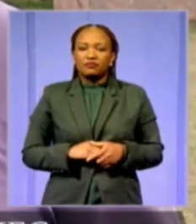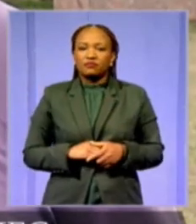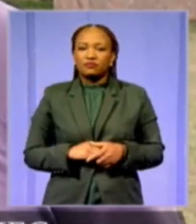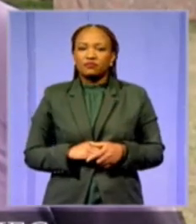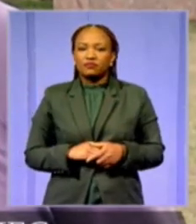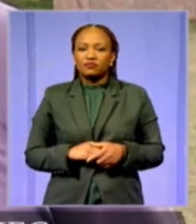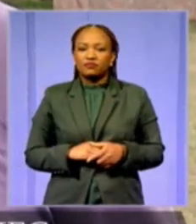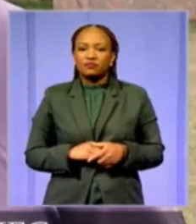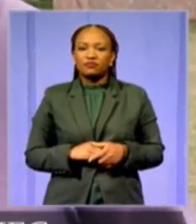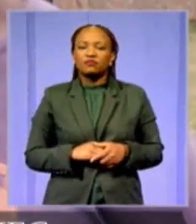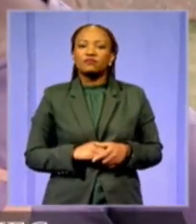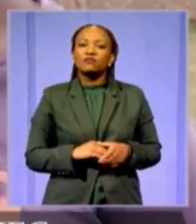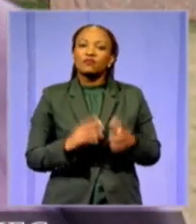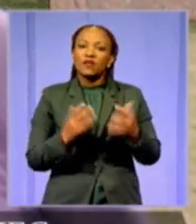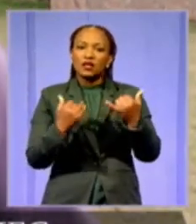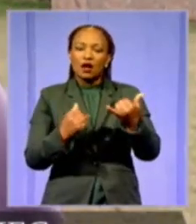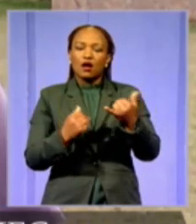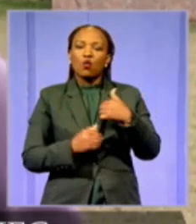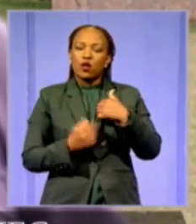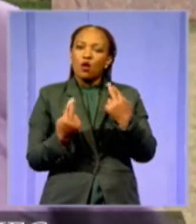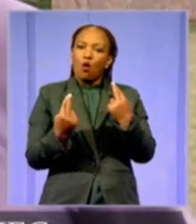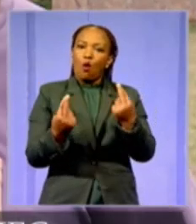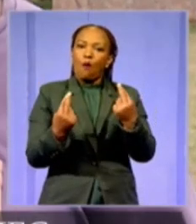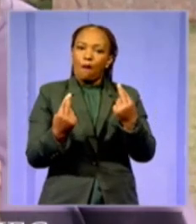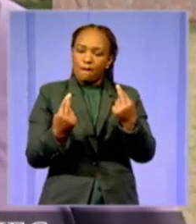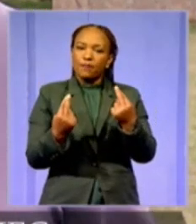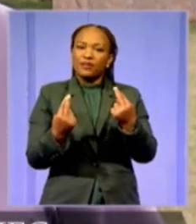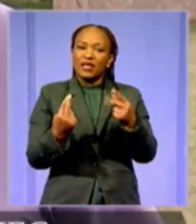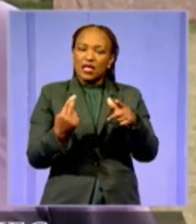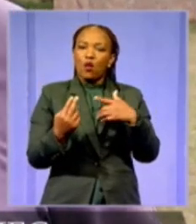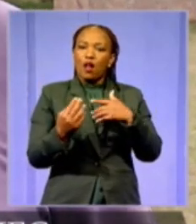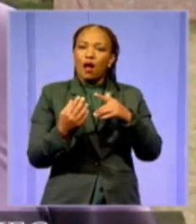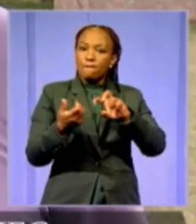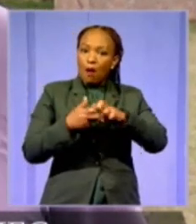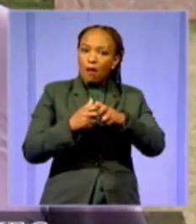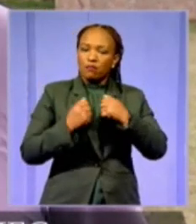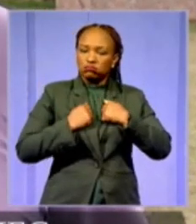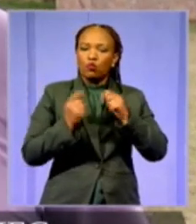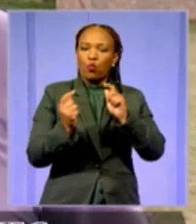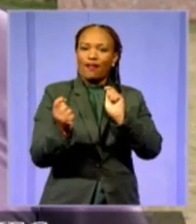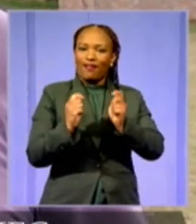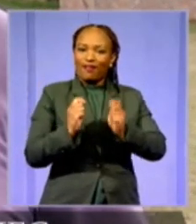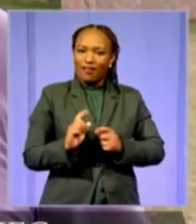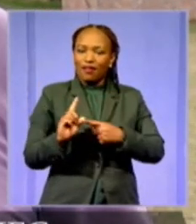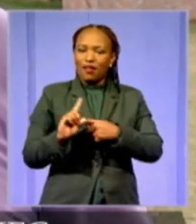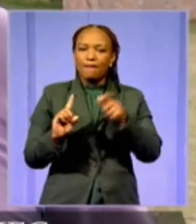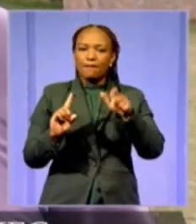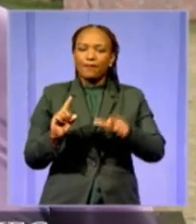Re tletse tsholofelo ya gore o tla kgona go rarabolola dilelo tsa rona.